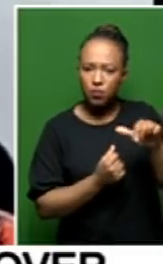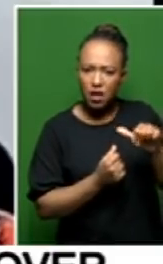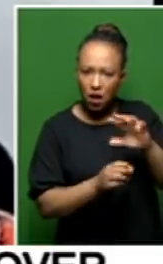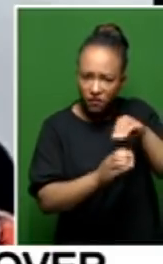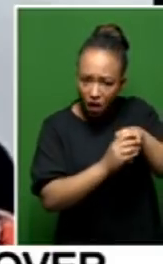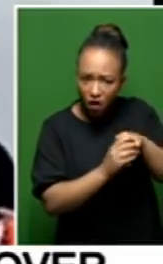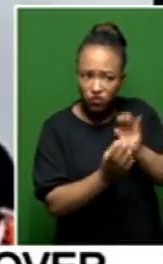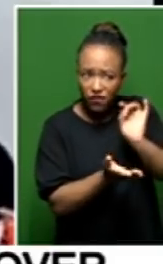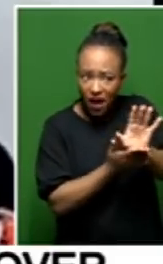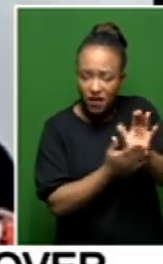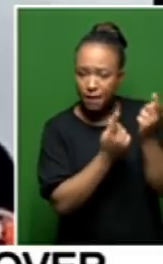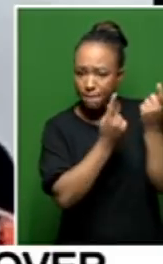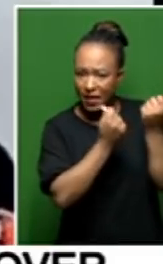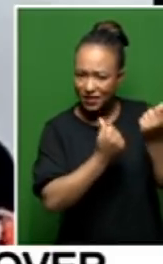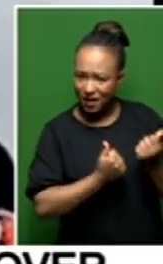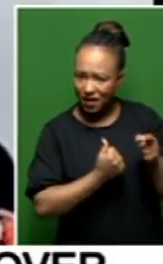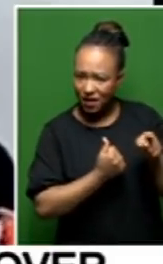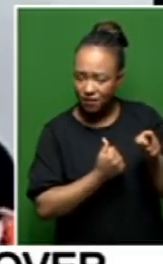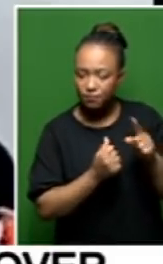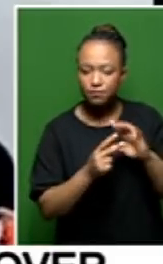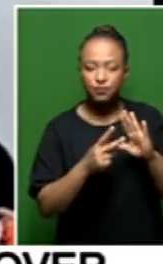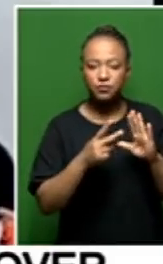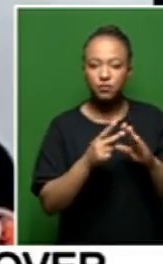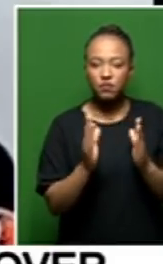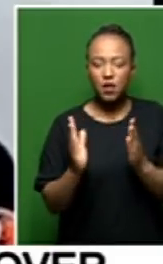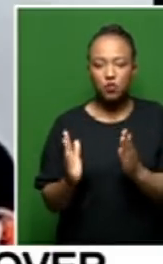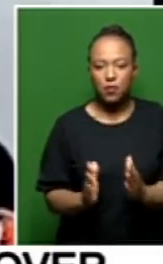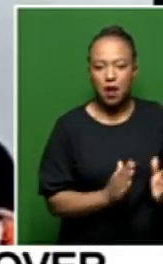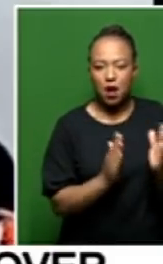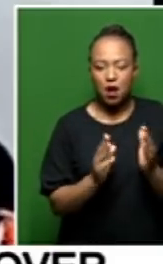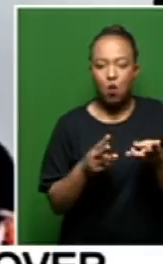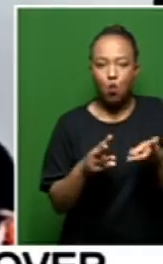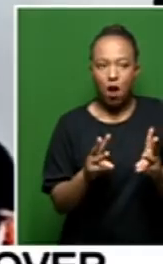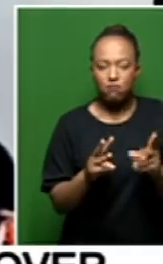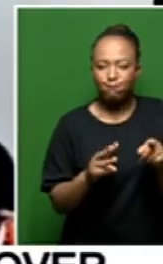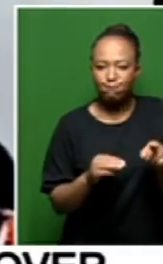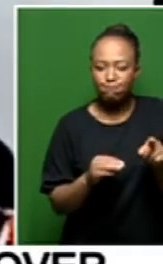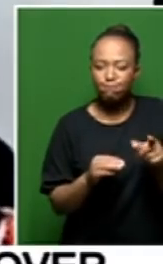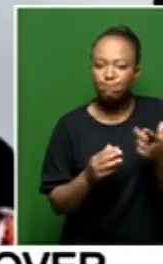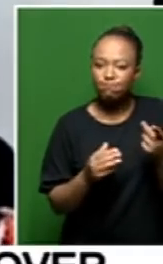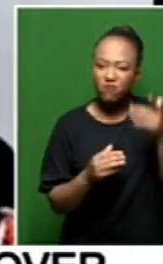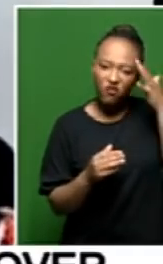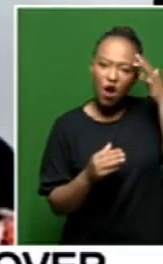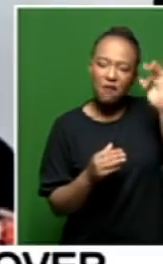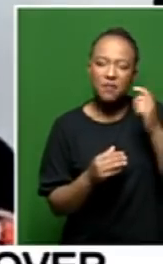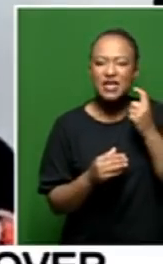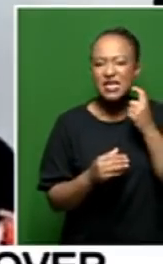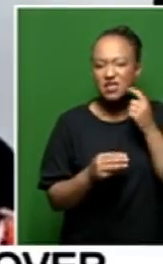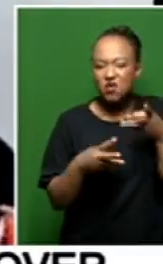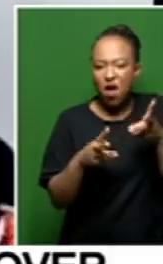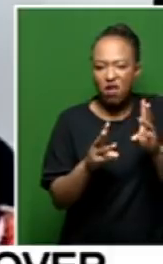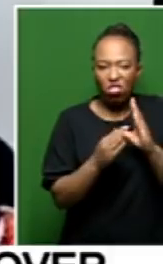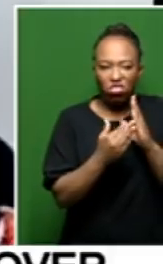order to prepare way for the state to be easily